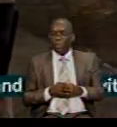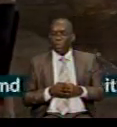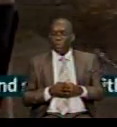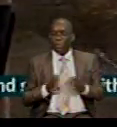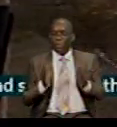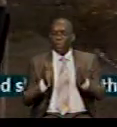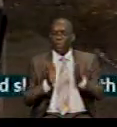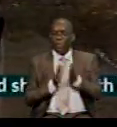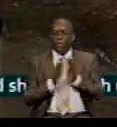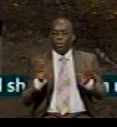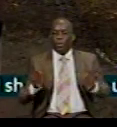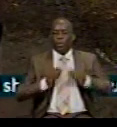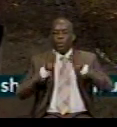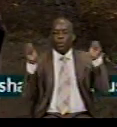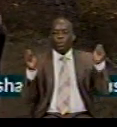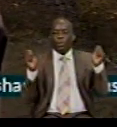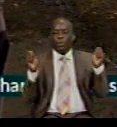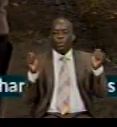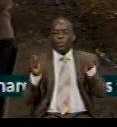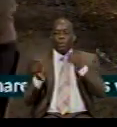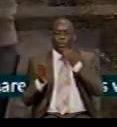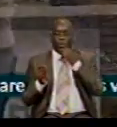Hallelujah.